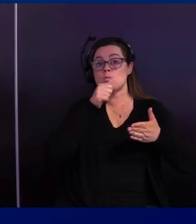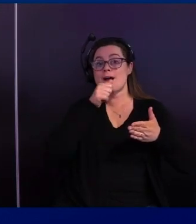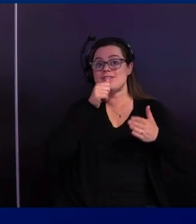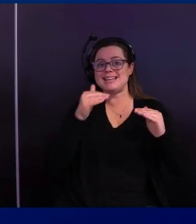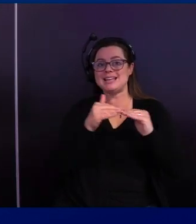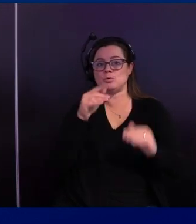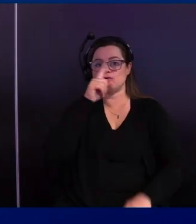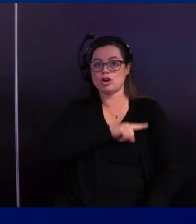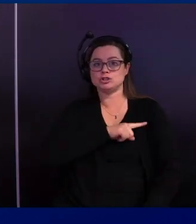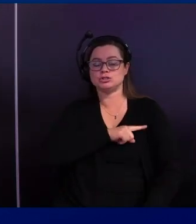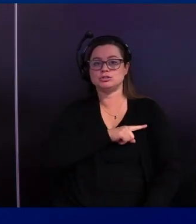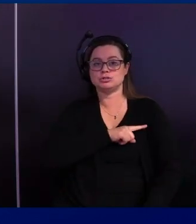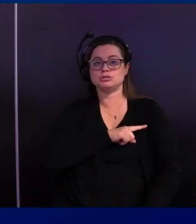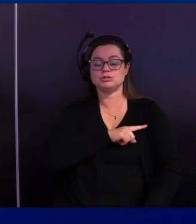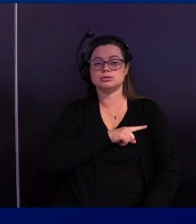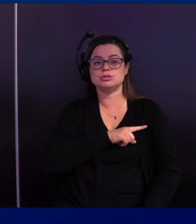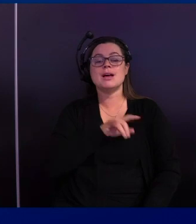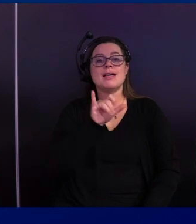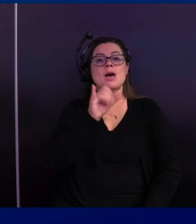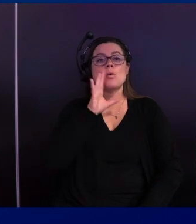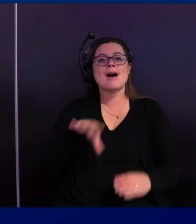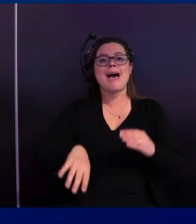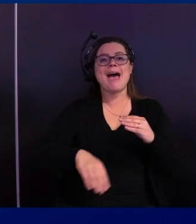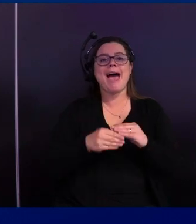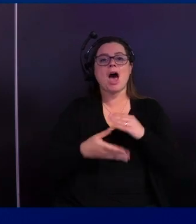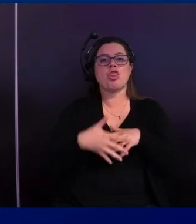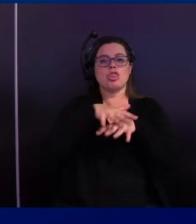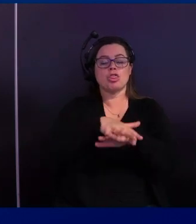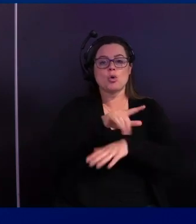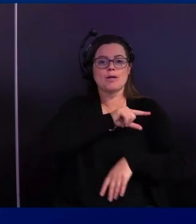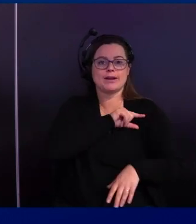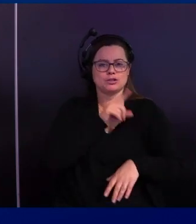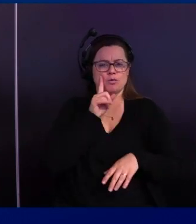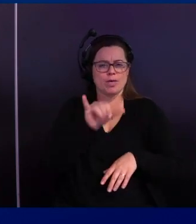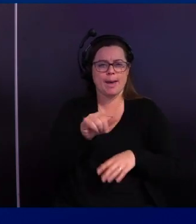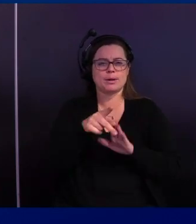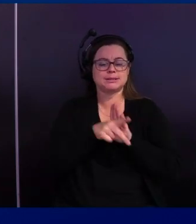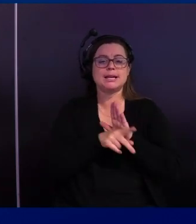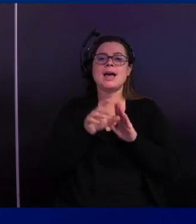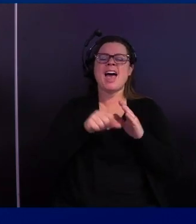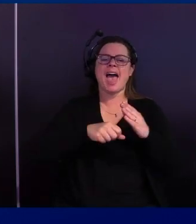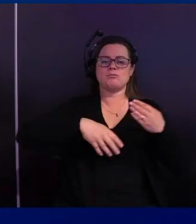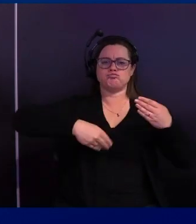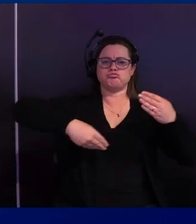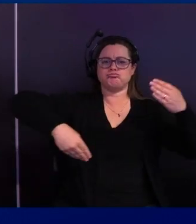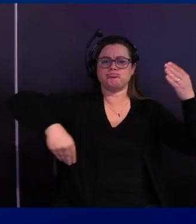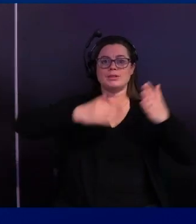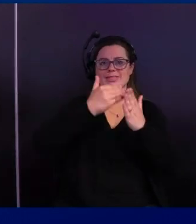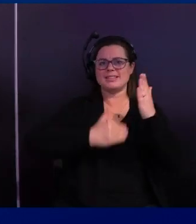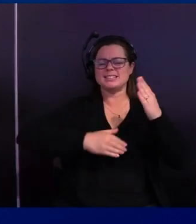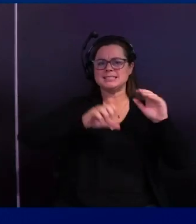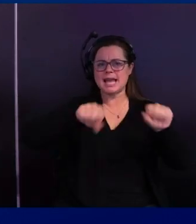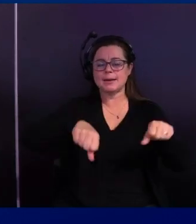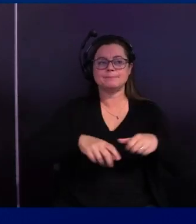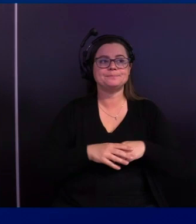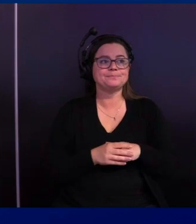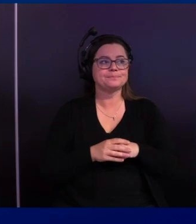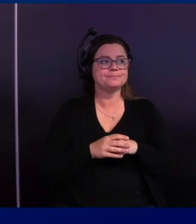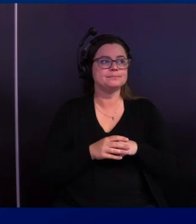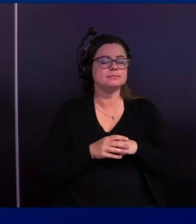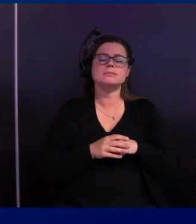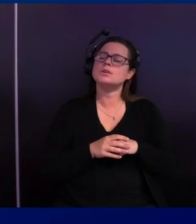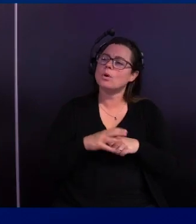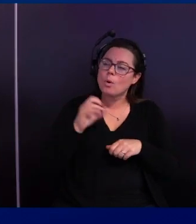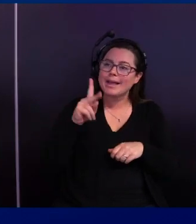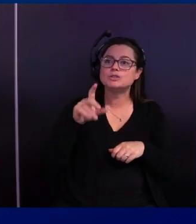false. And that adds a qualification to the policy. And you can extend that list of qualifications. Yeah. So about